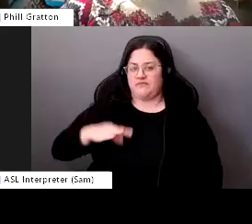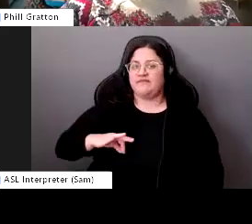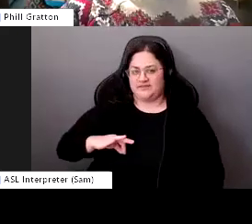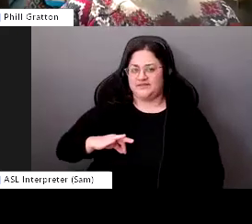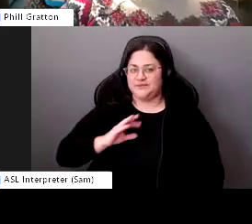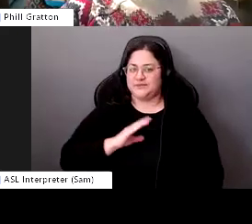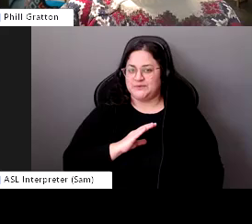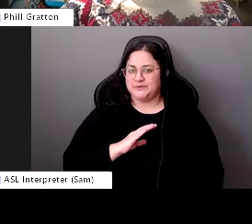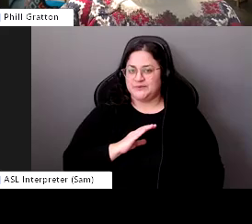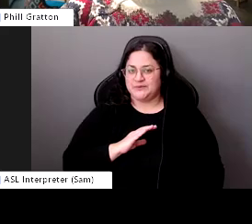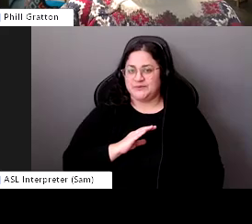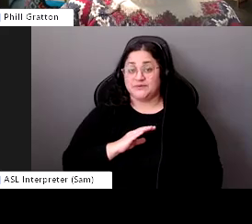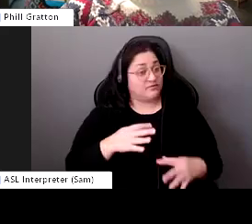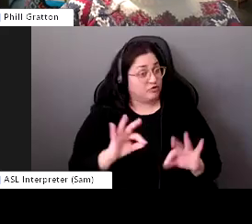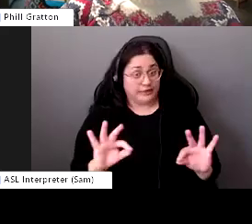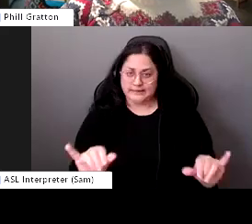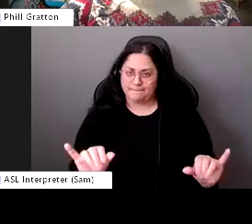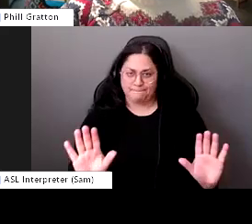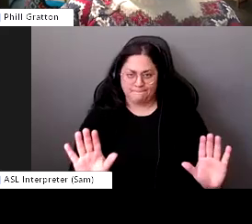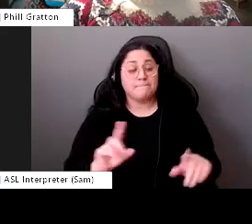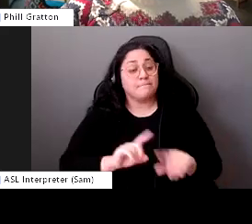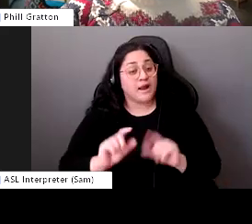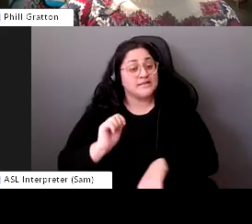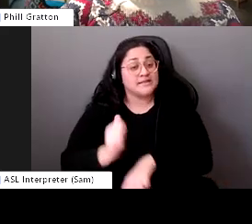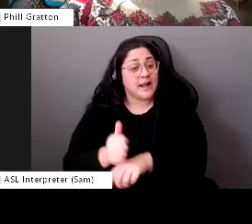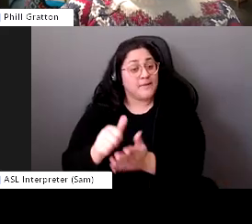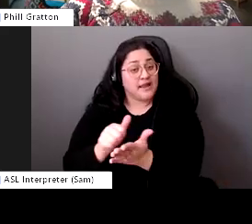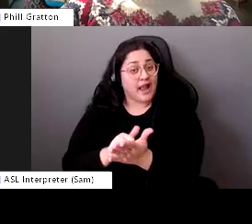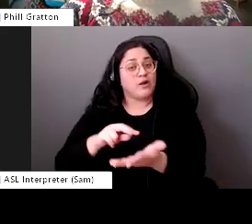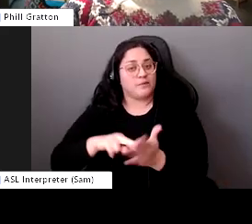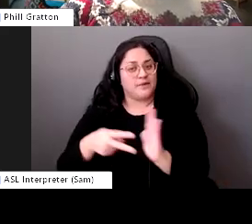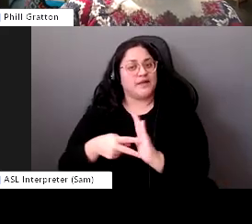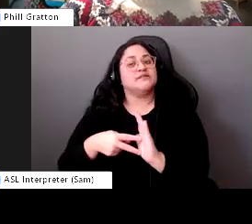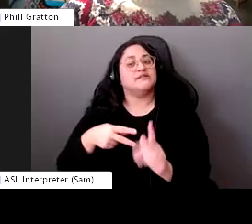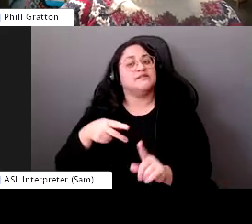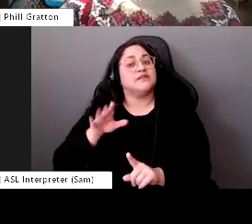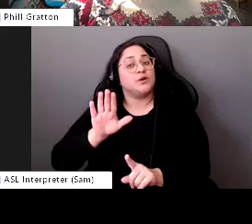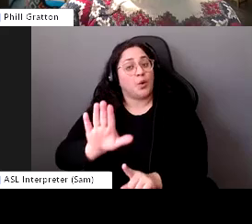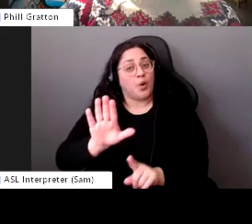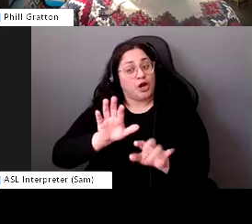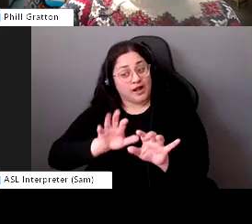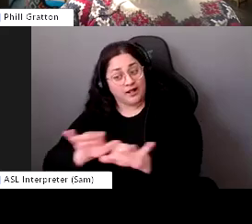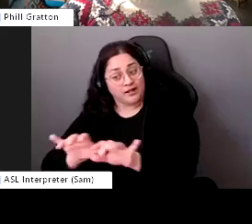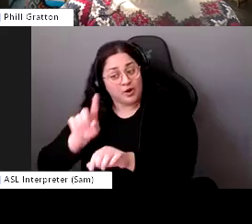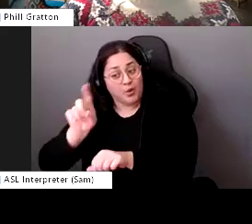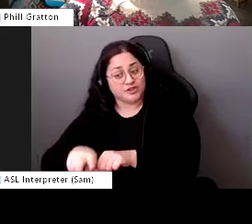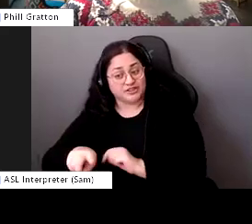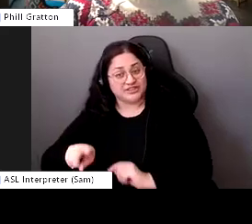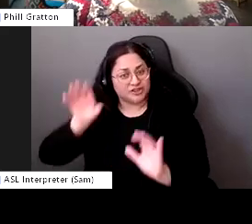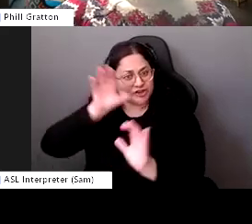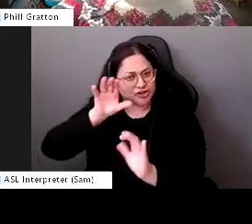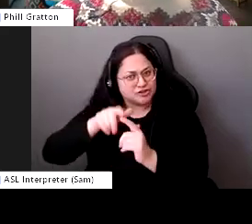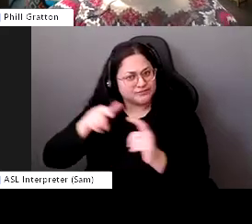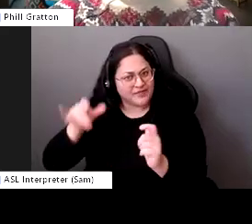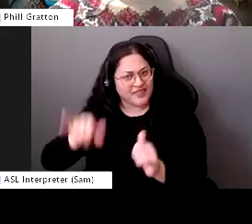free, but when you've registered, it will save what you've looked up. For example, one of the things that I've looked up